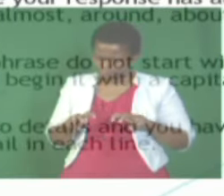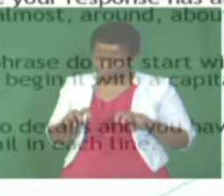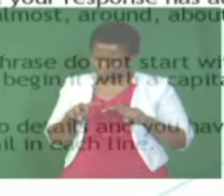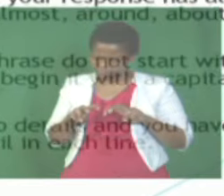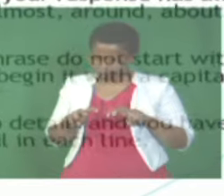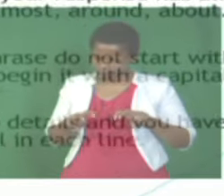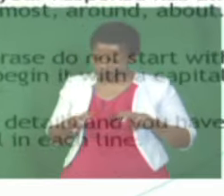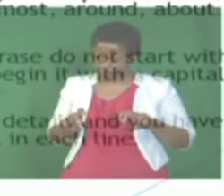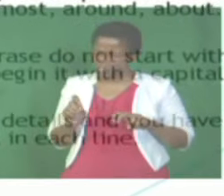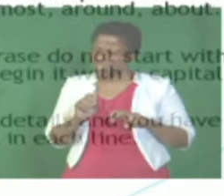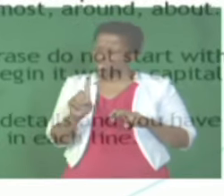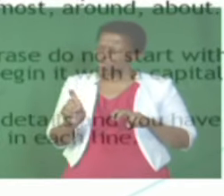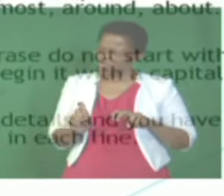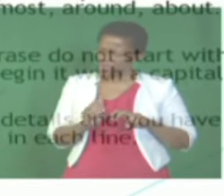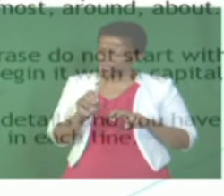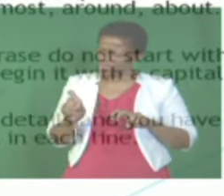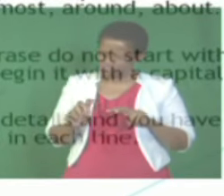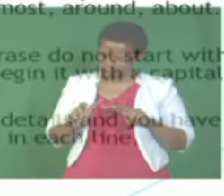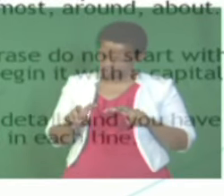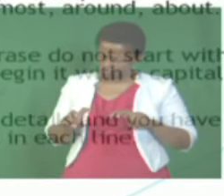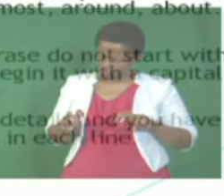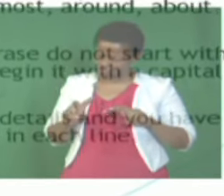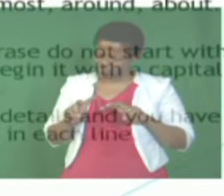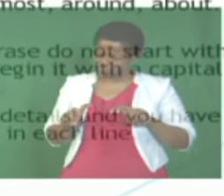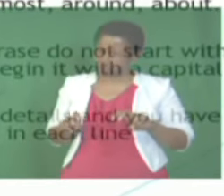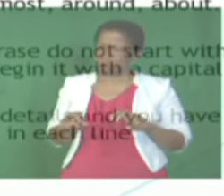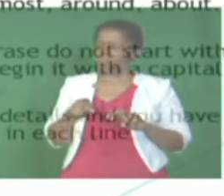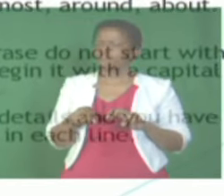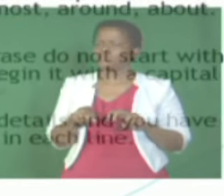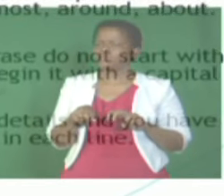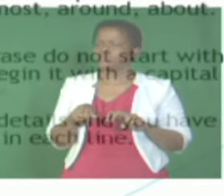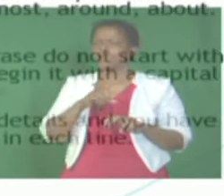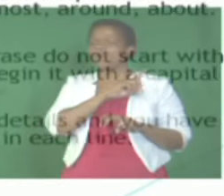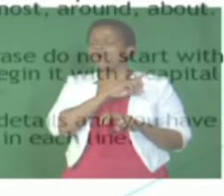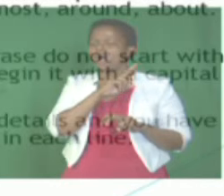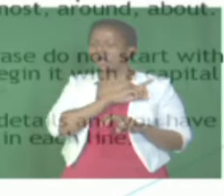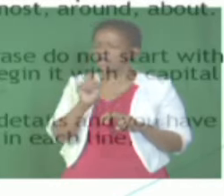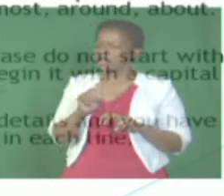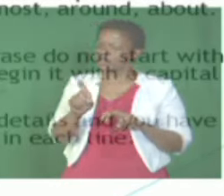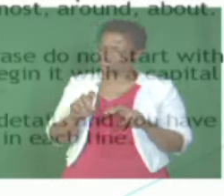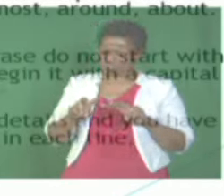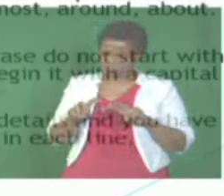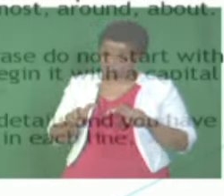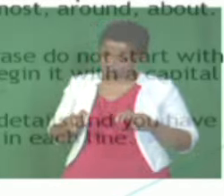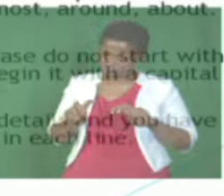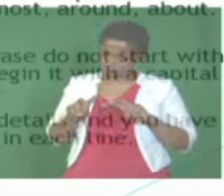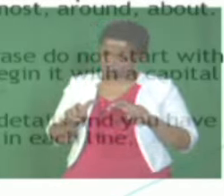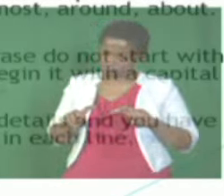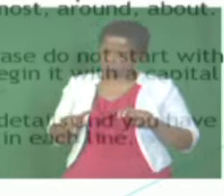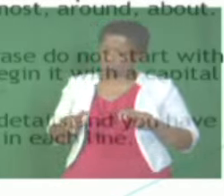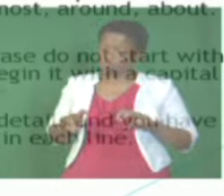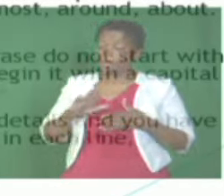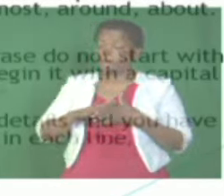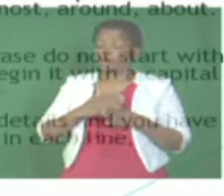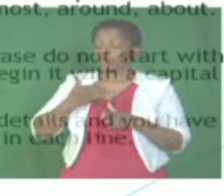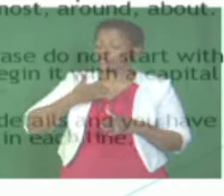question. Why are you analyzing your question? This is because that when you analyze, you are actually going to